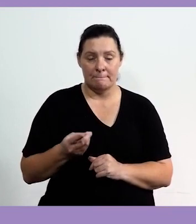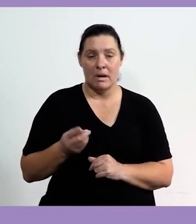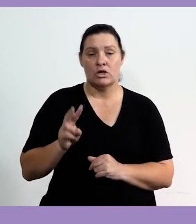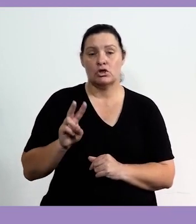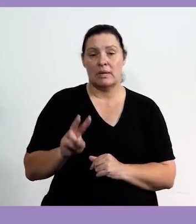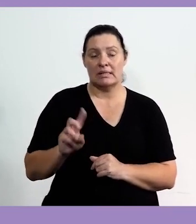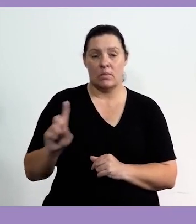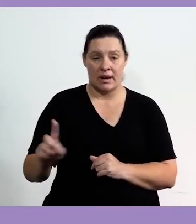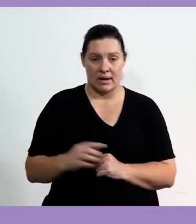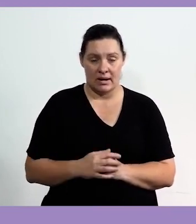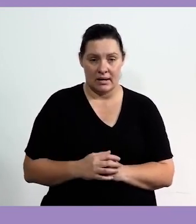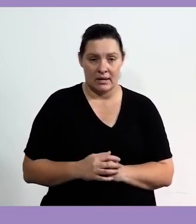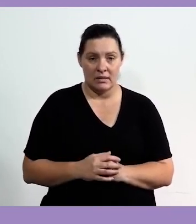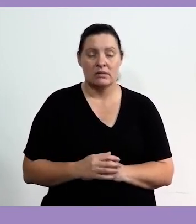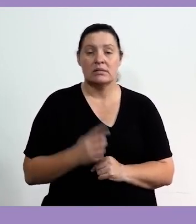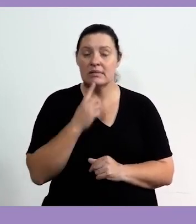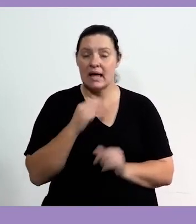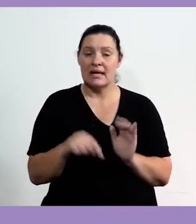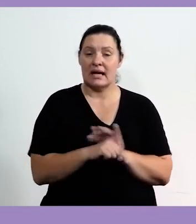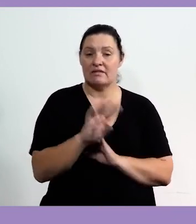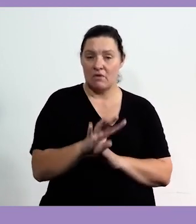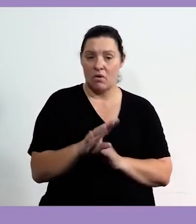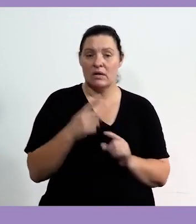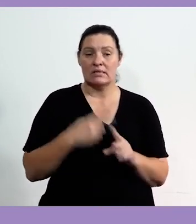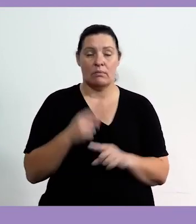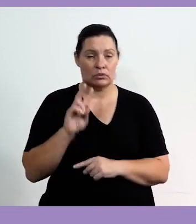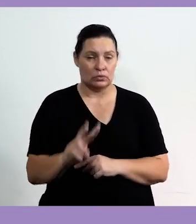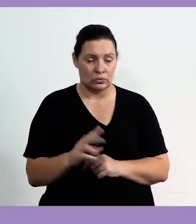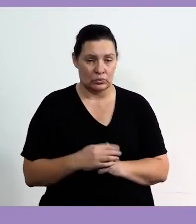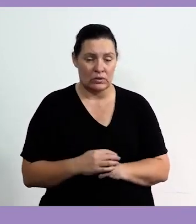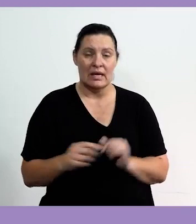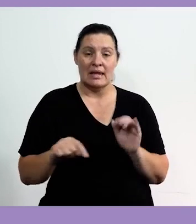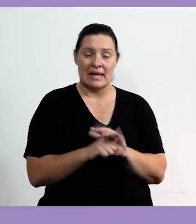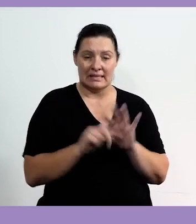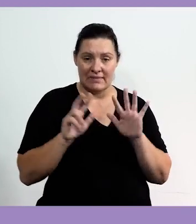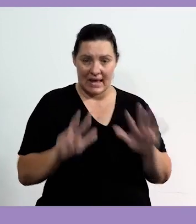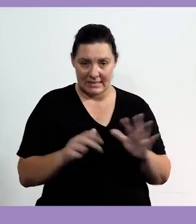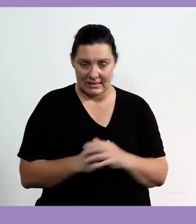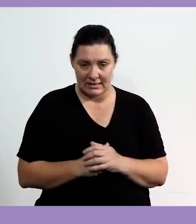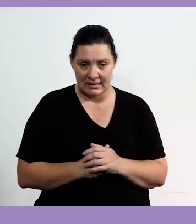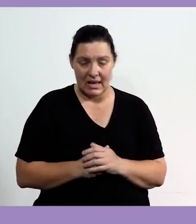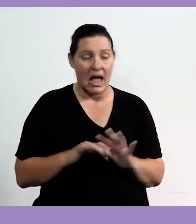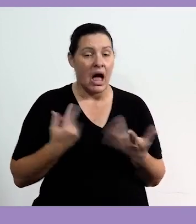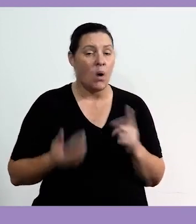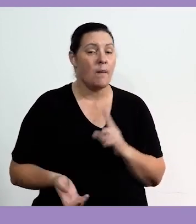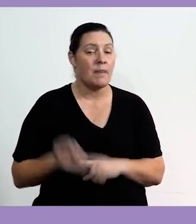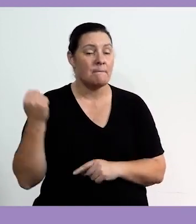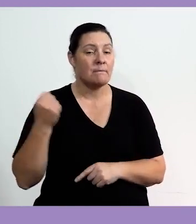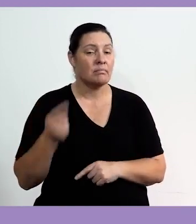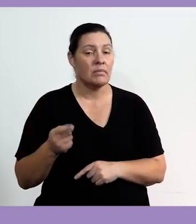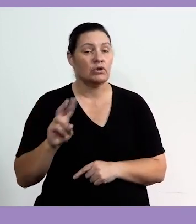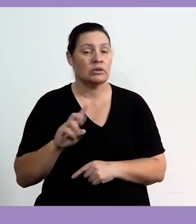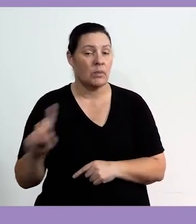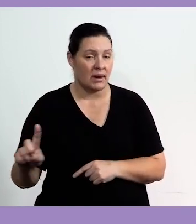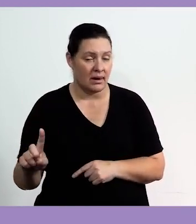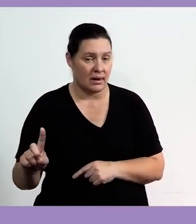get to 21. Again, what is negative 4 multiplied by 2? that is a negative 8. And how are we going to